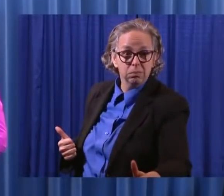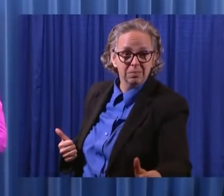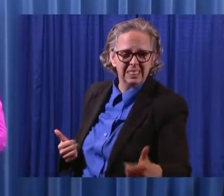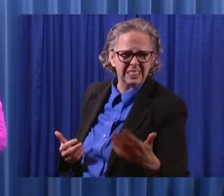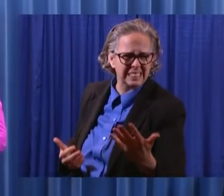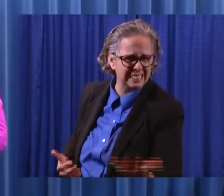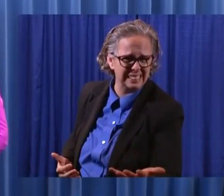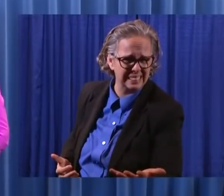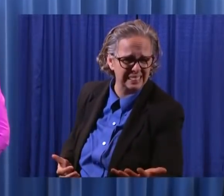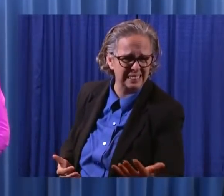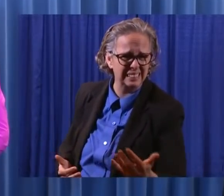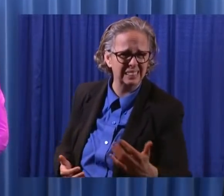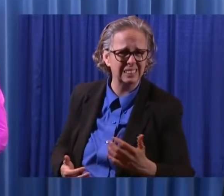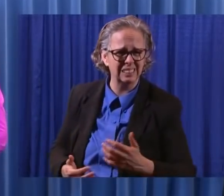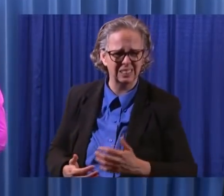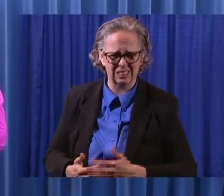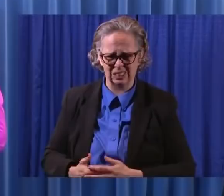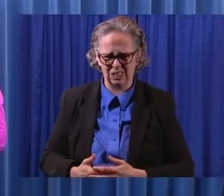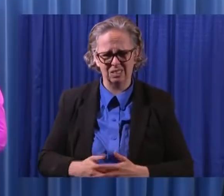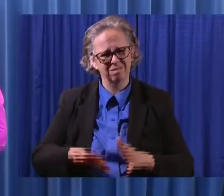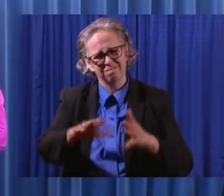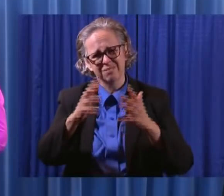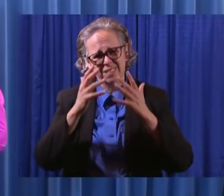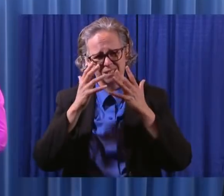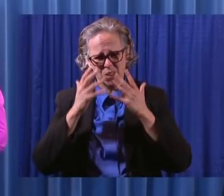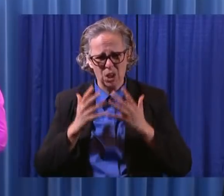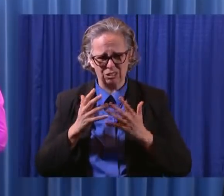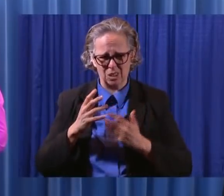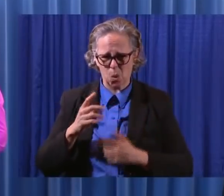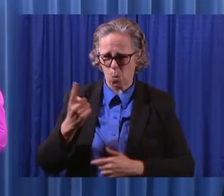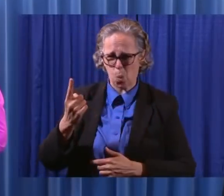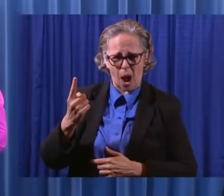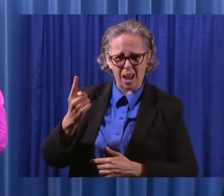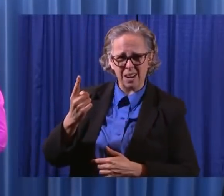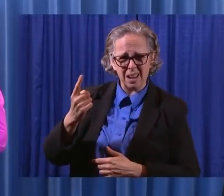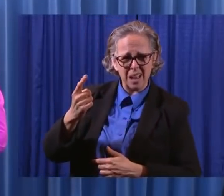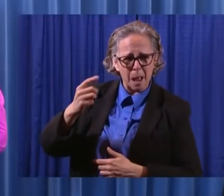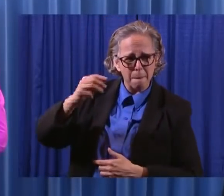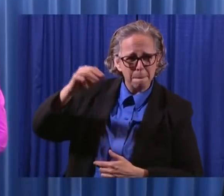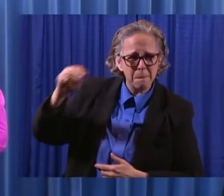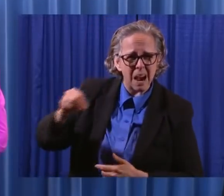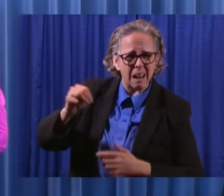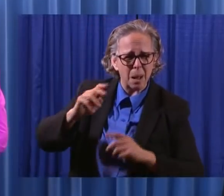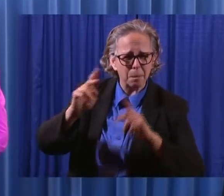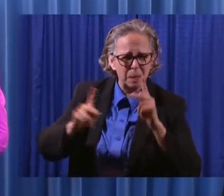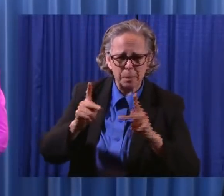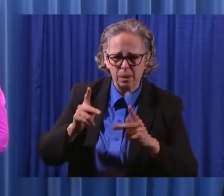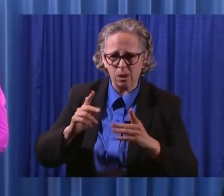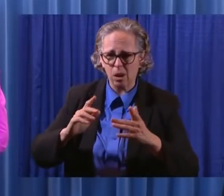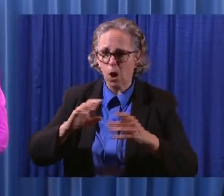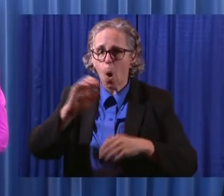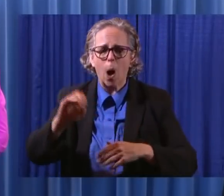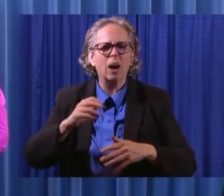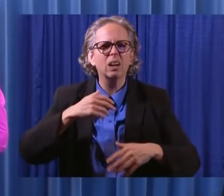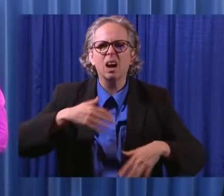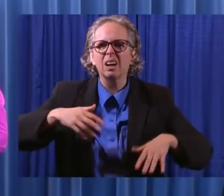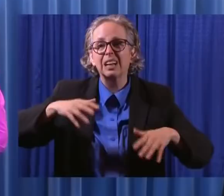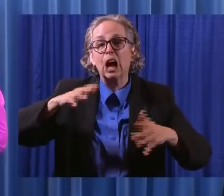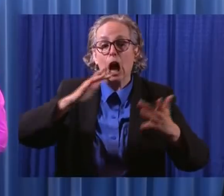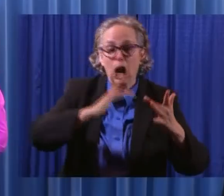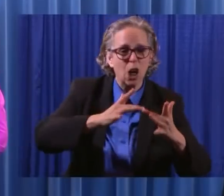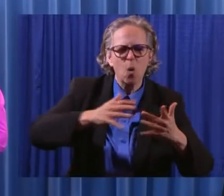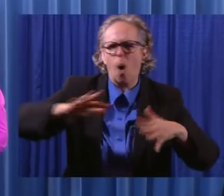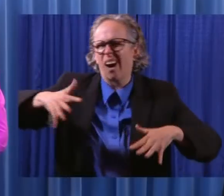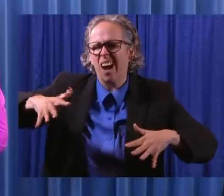where, unfortunately, 1 million of our citizens don't really have good internet or any internet access in their